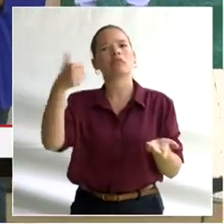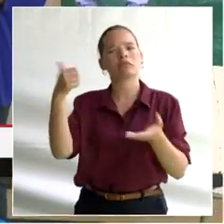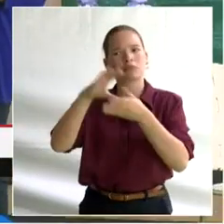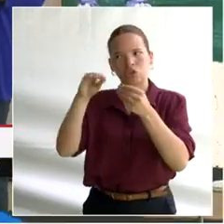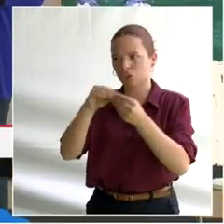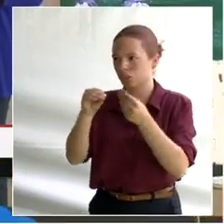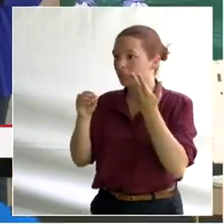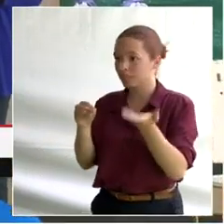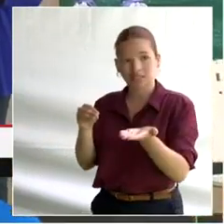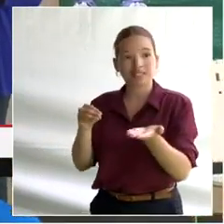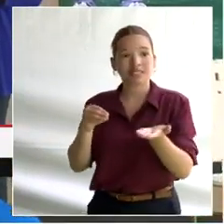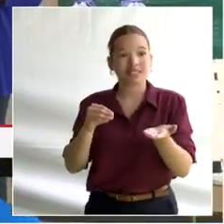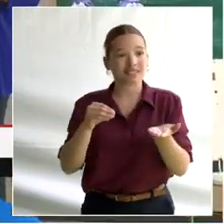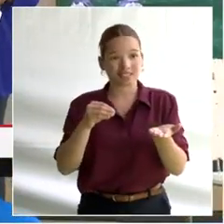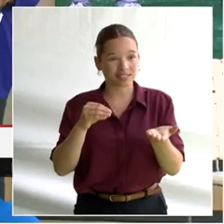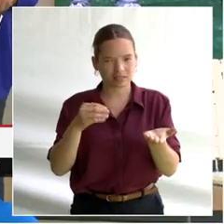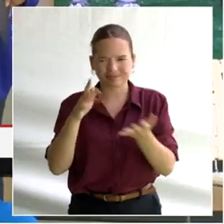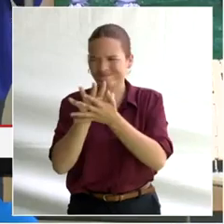of the district,